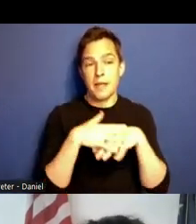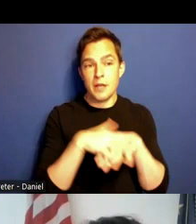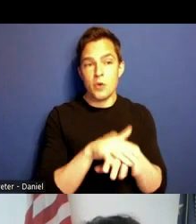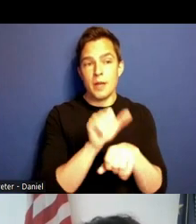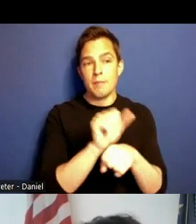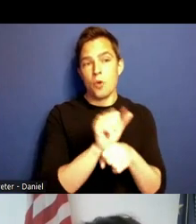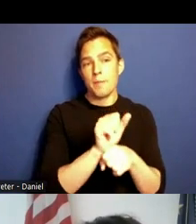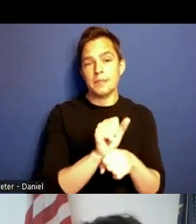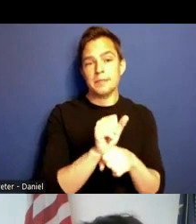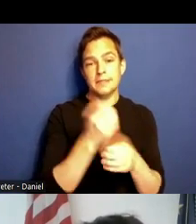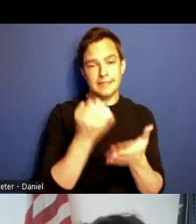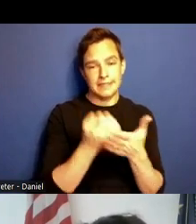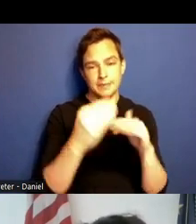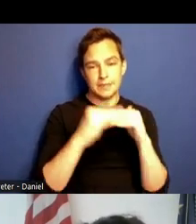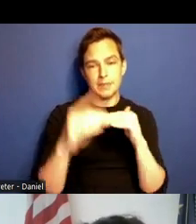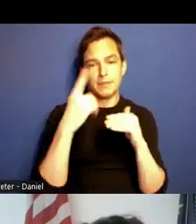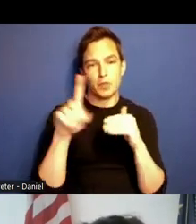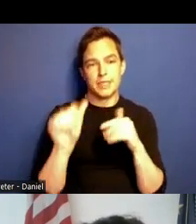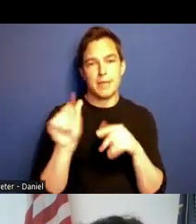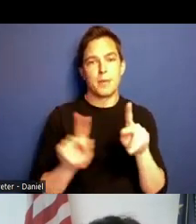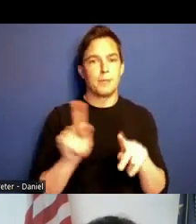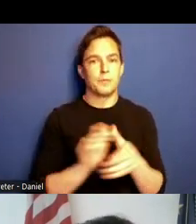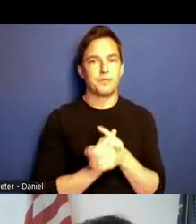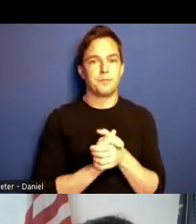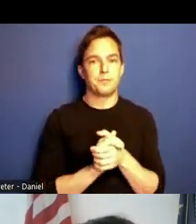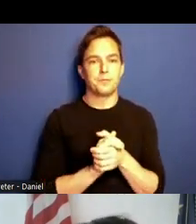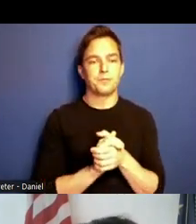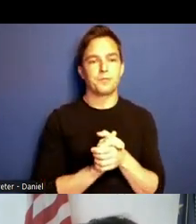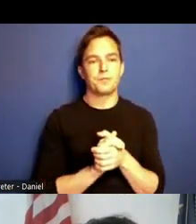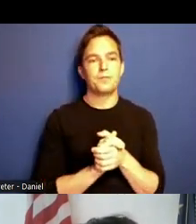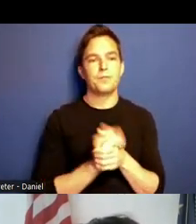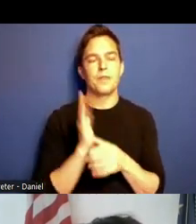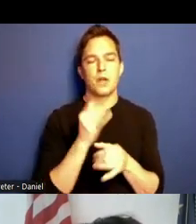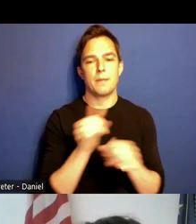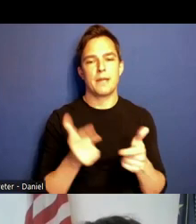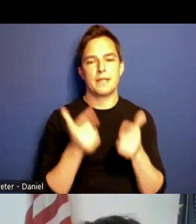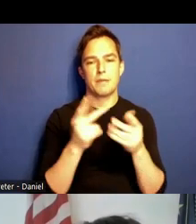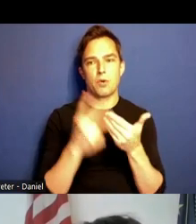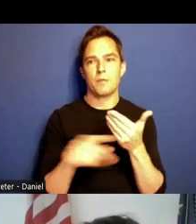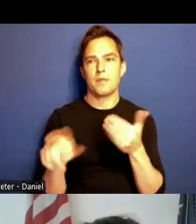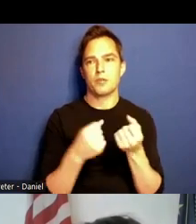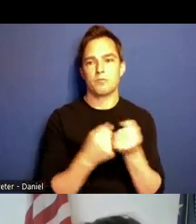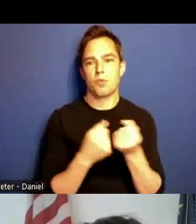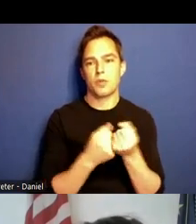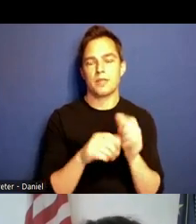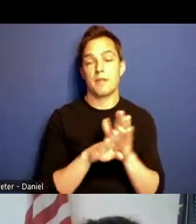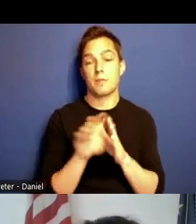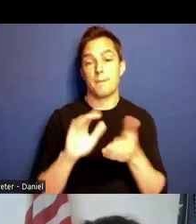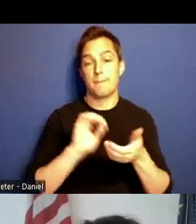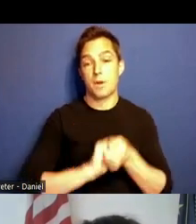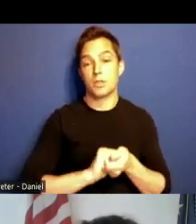employment and economic stability for disabled people. Our independent living programs are supporting development of partnerships